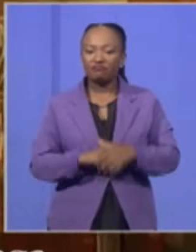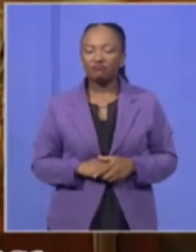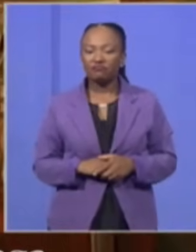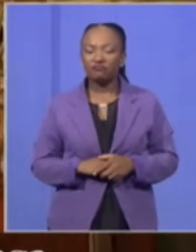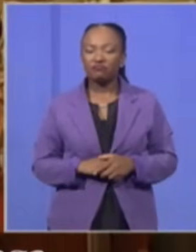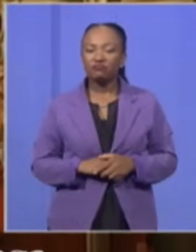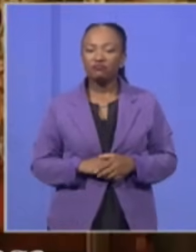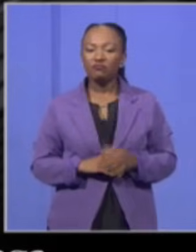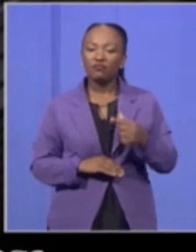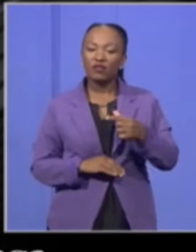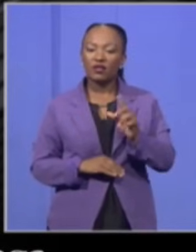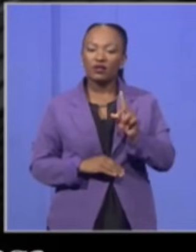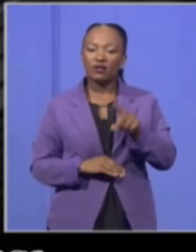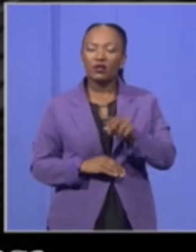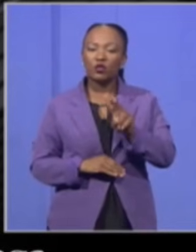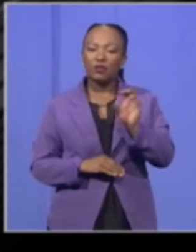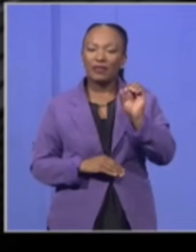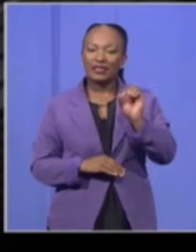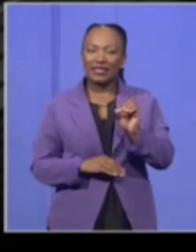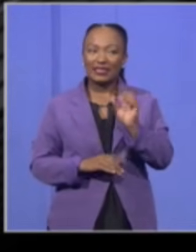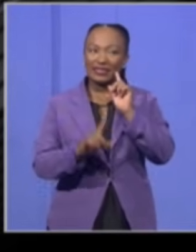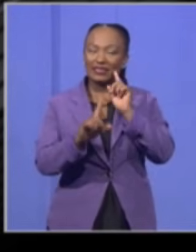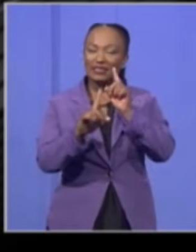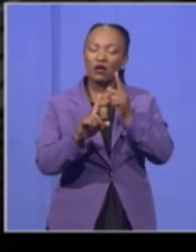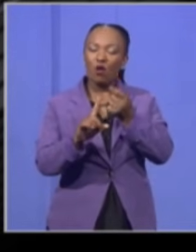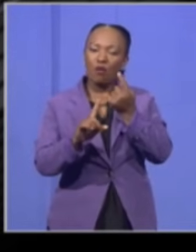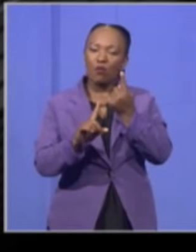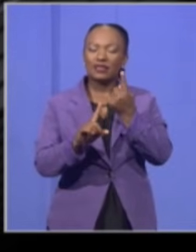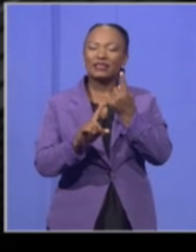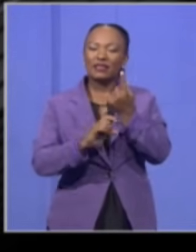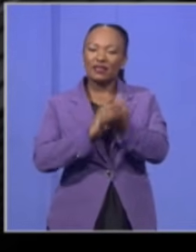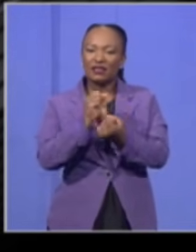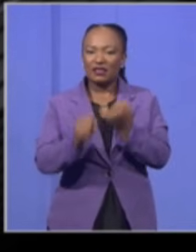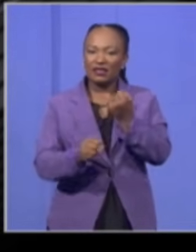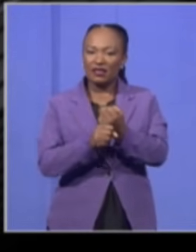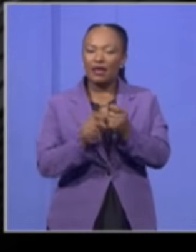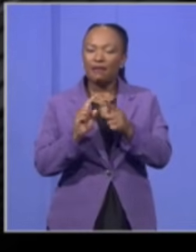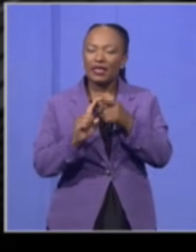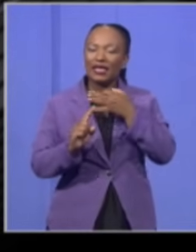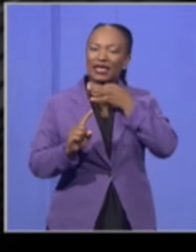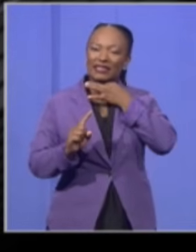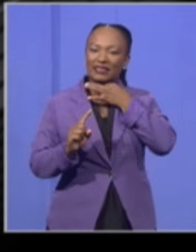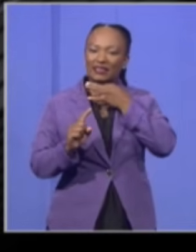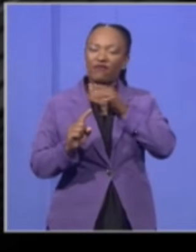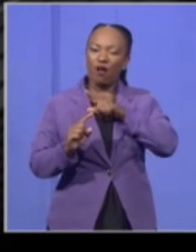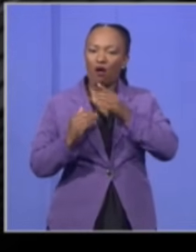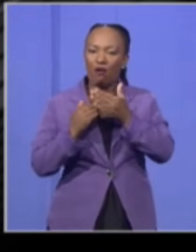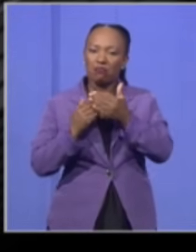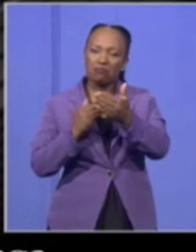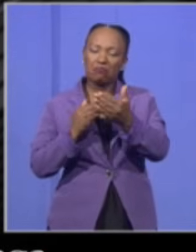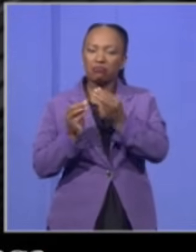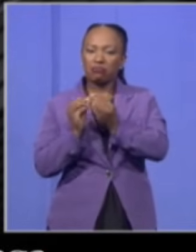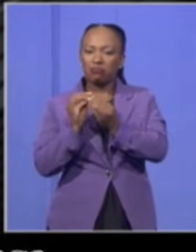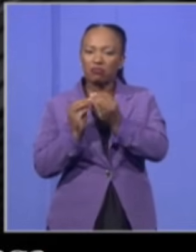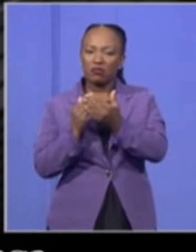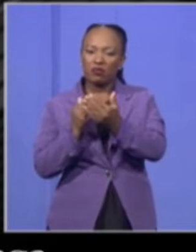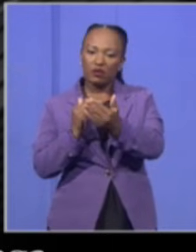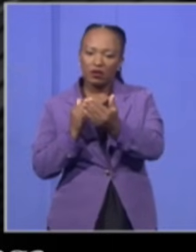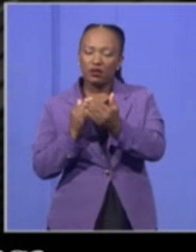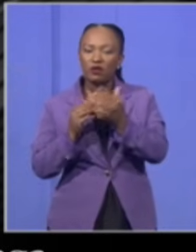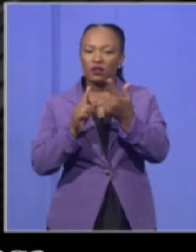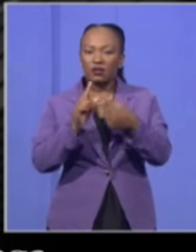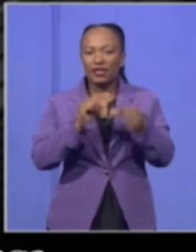looking at growth of close to 2% for this year, although of course that figure does remain at risk the longer it takes for repair to be effected at